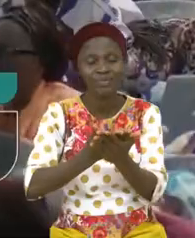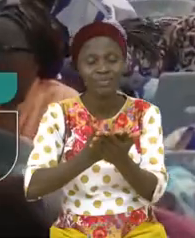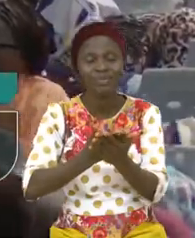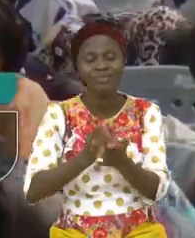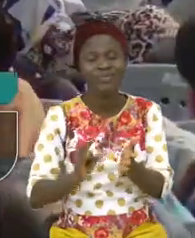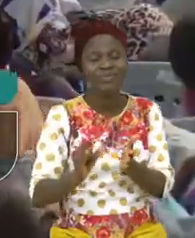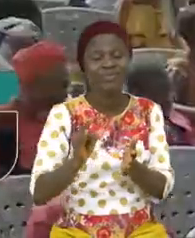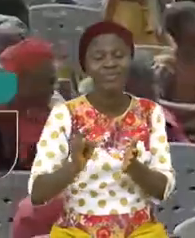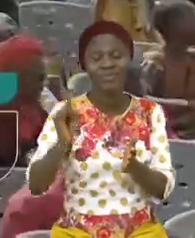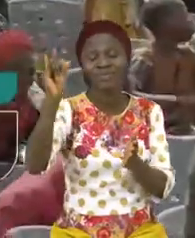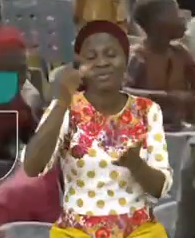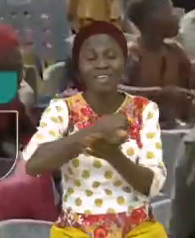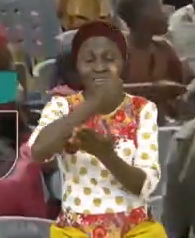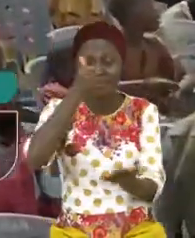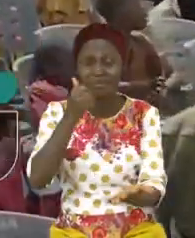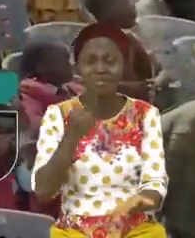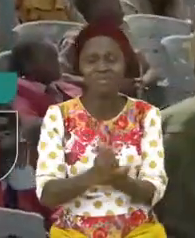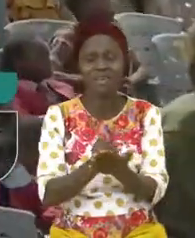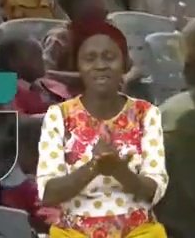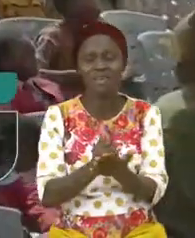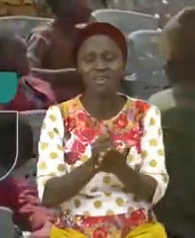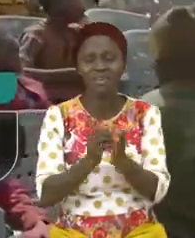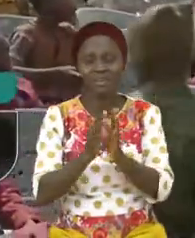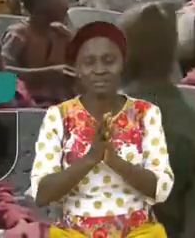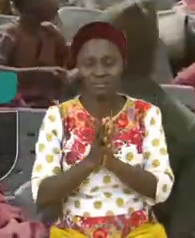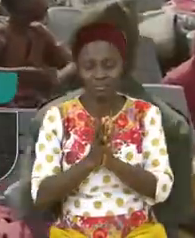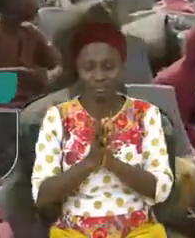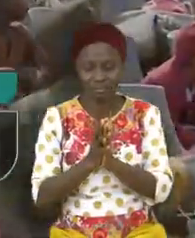eagles. Amen.